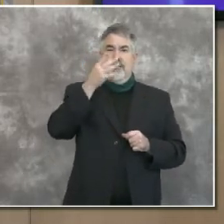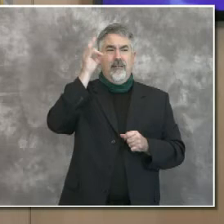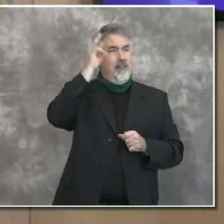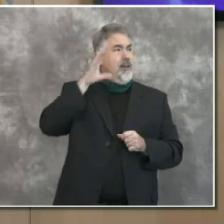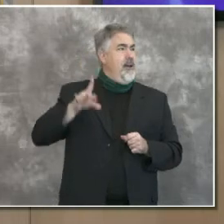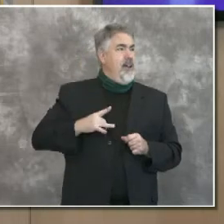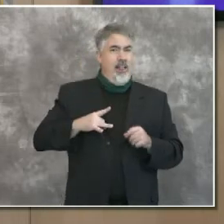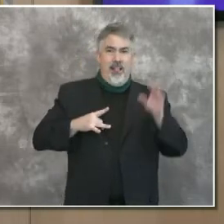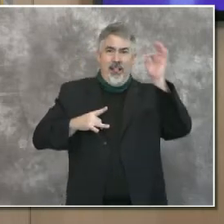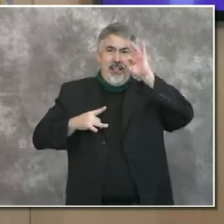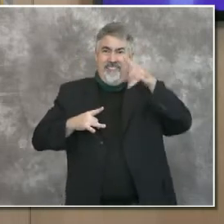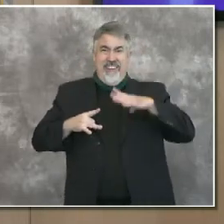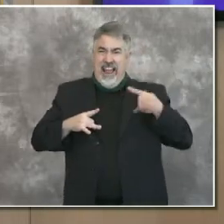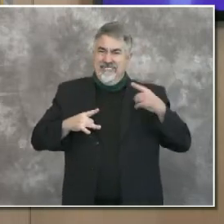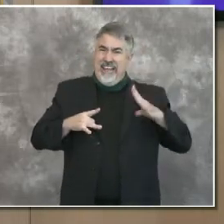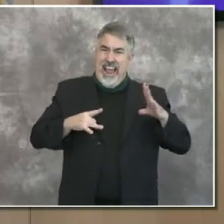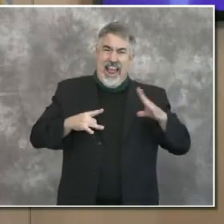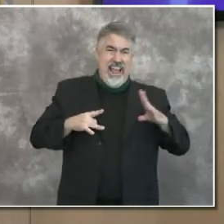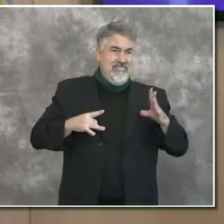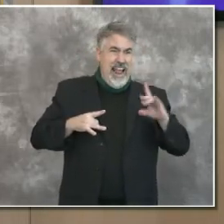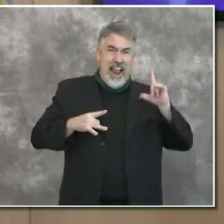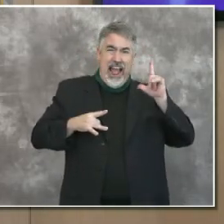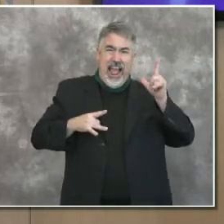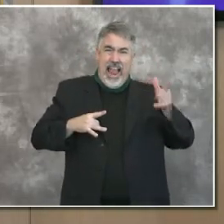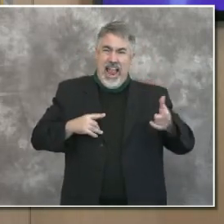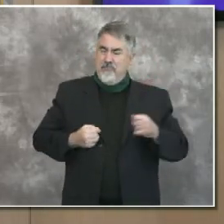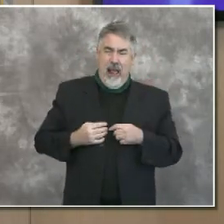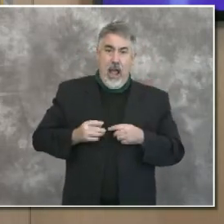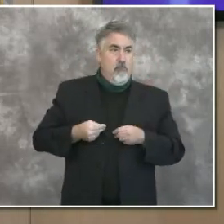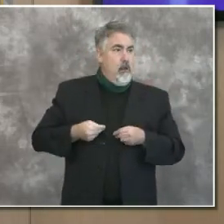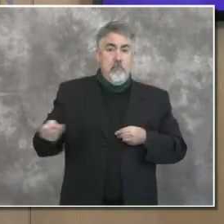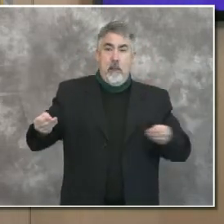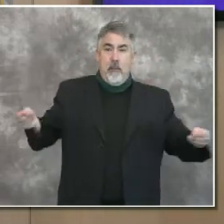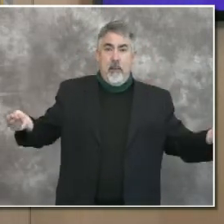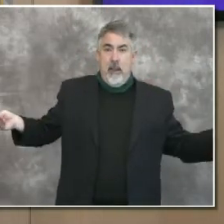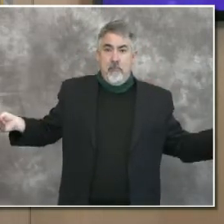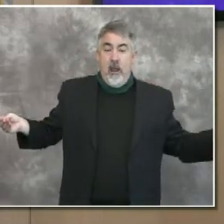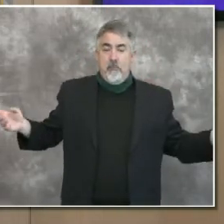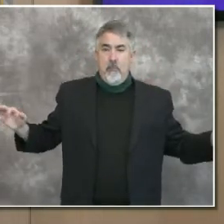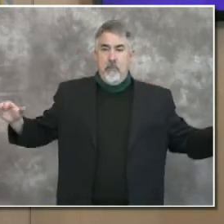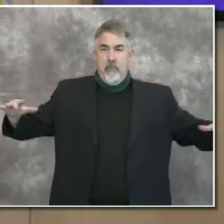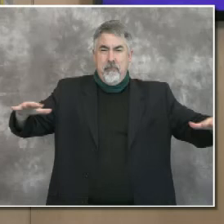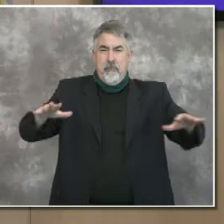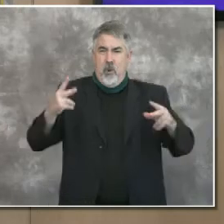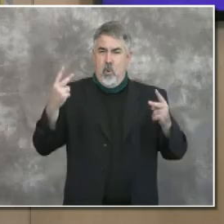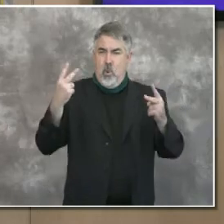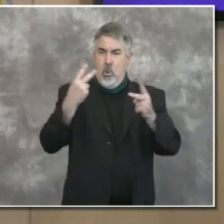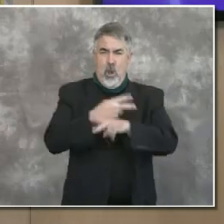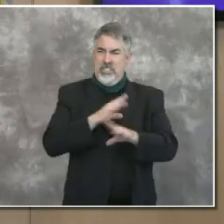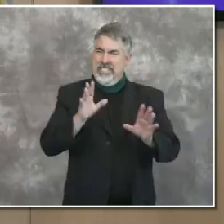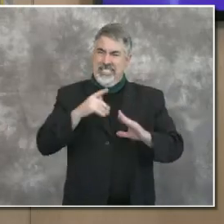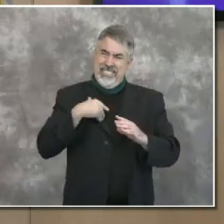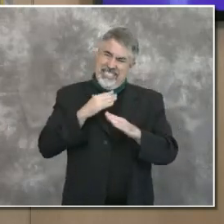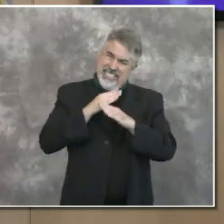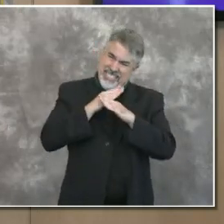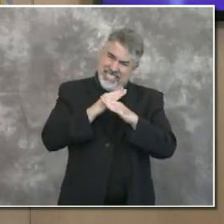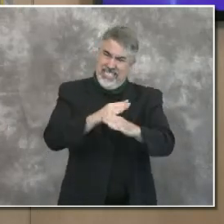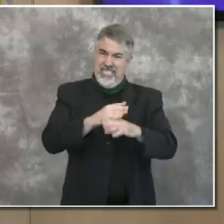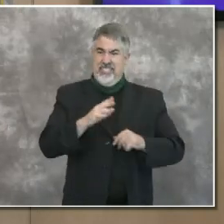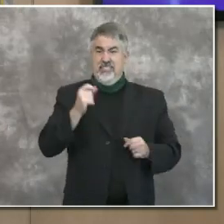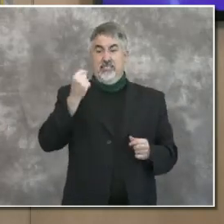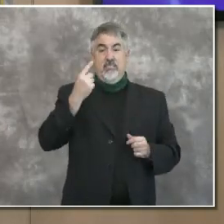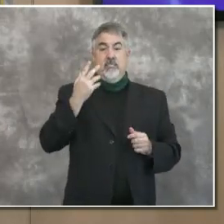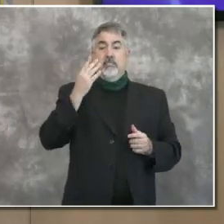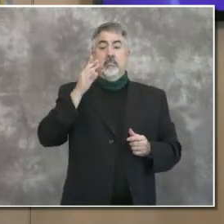can occur from those who are infected who will never have any symptoms whatsoever,